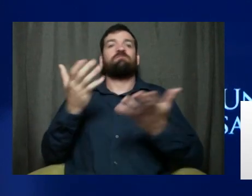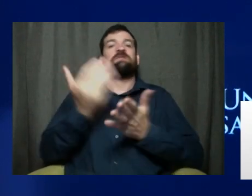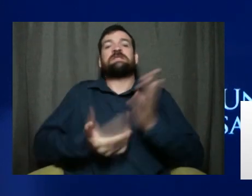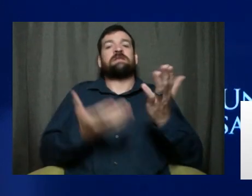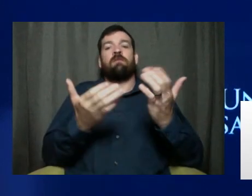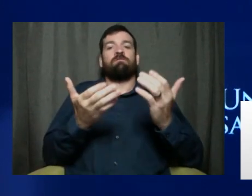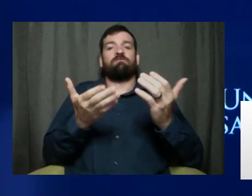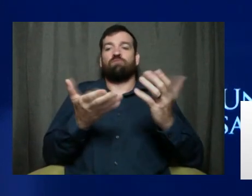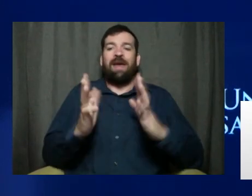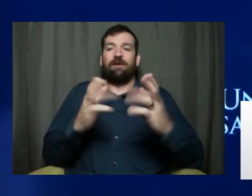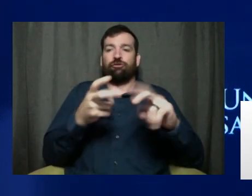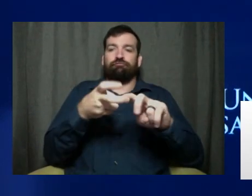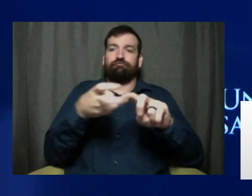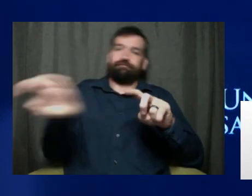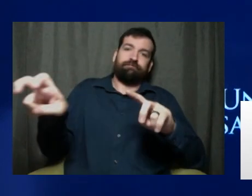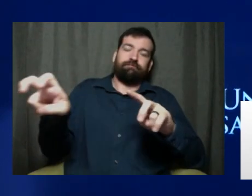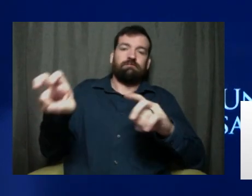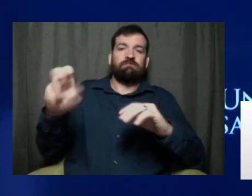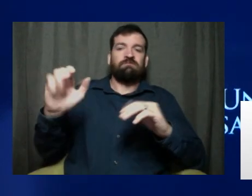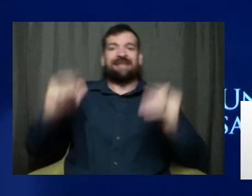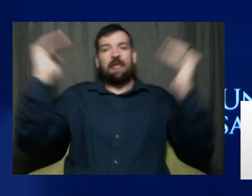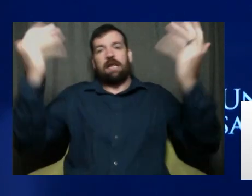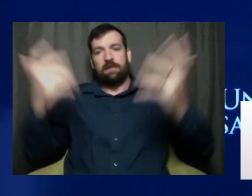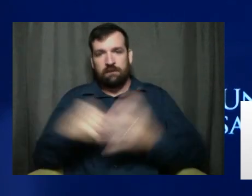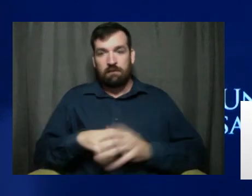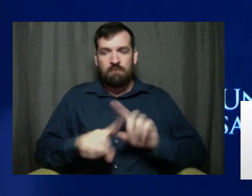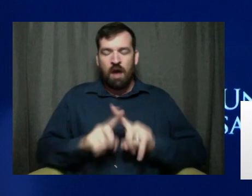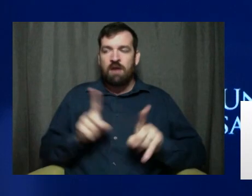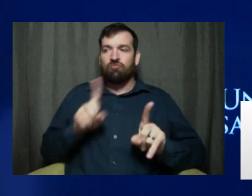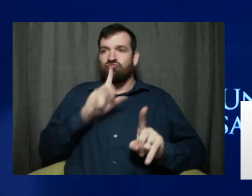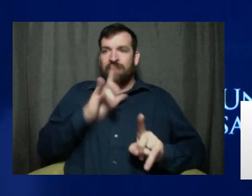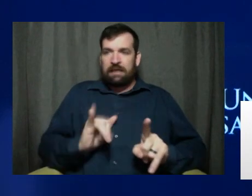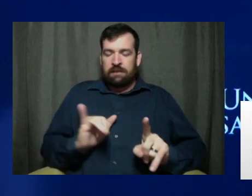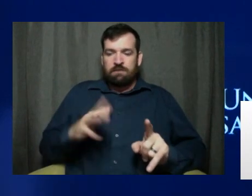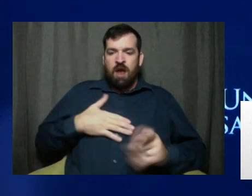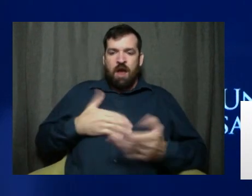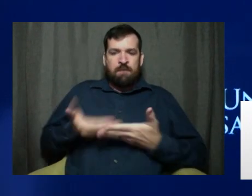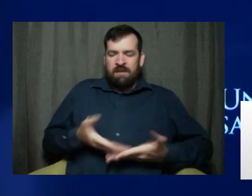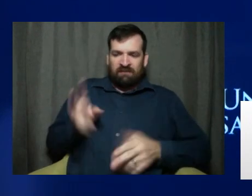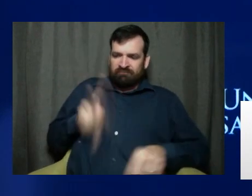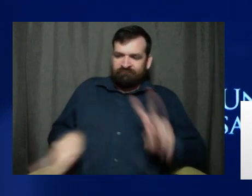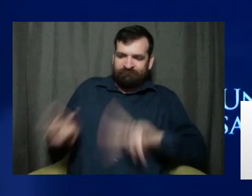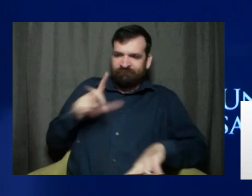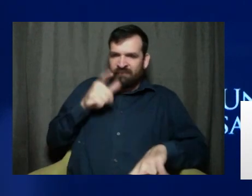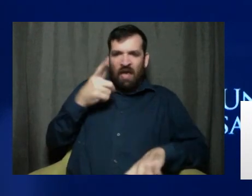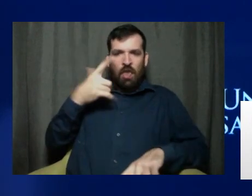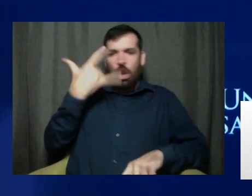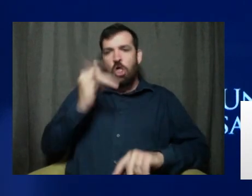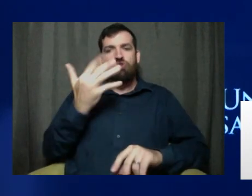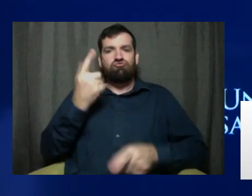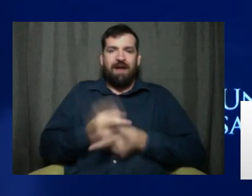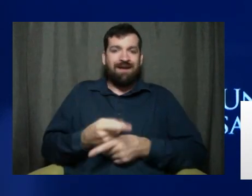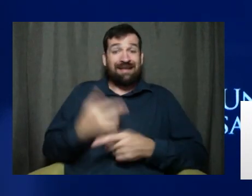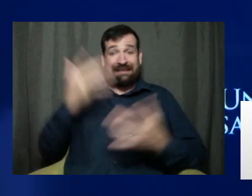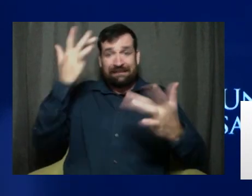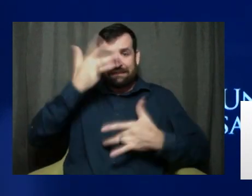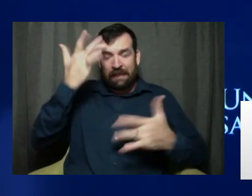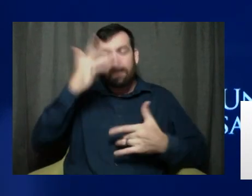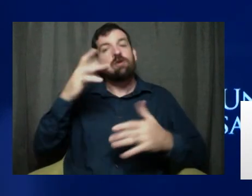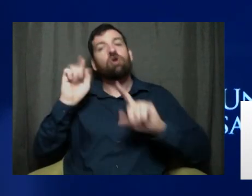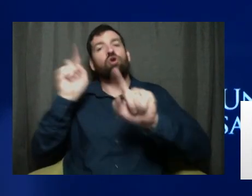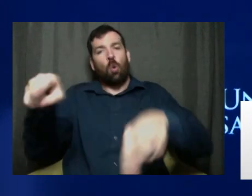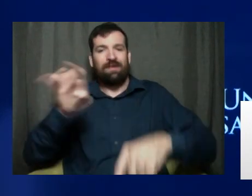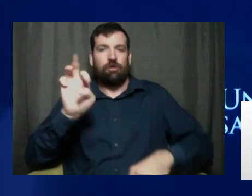things. But if at the end of the day you're like, my baby does not look right, I think they're sick, then you need to go to the emergency